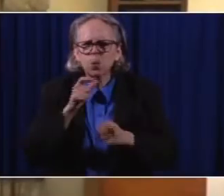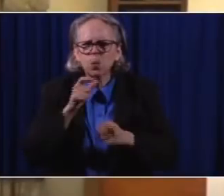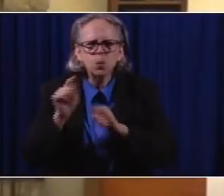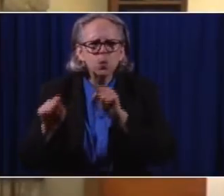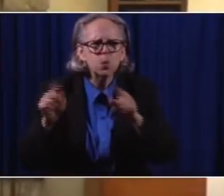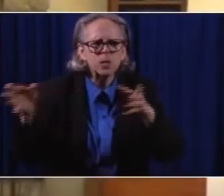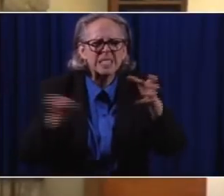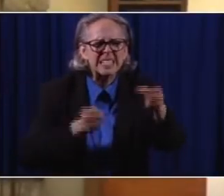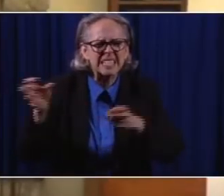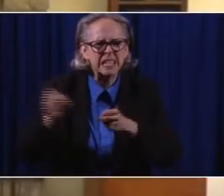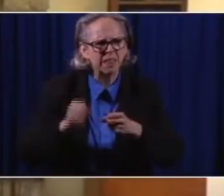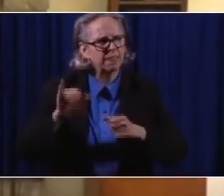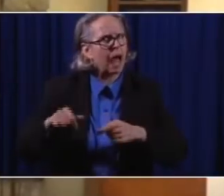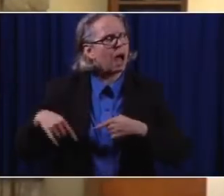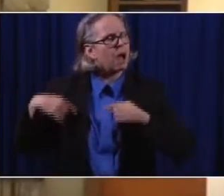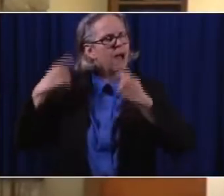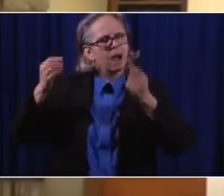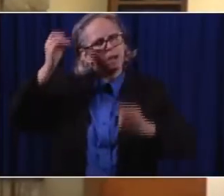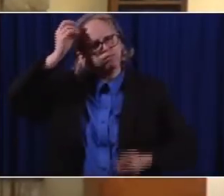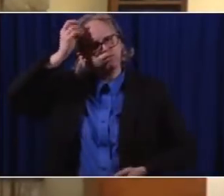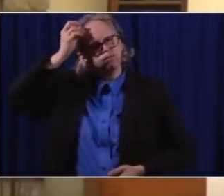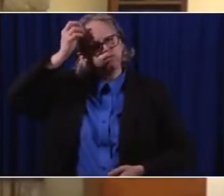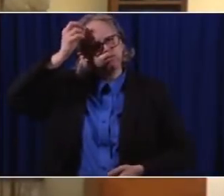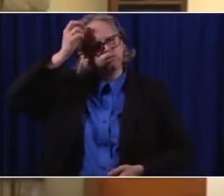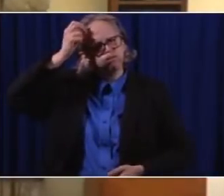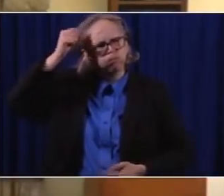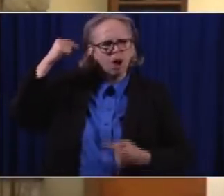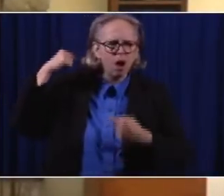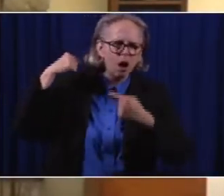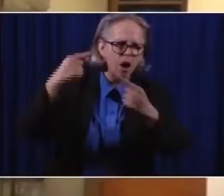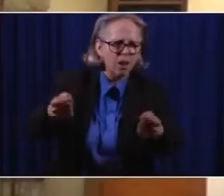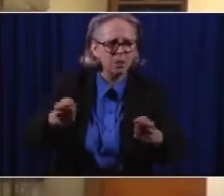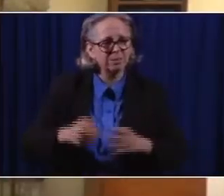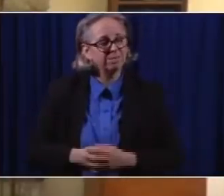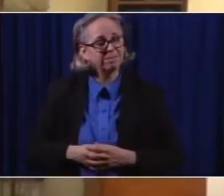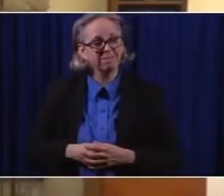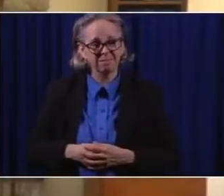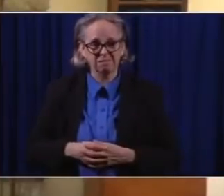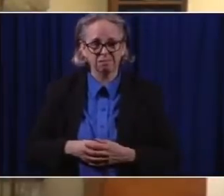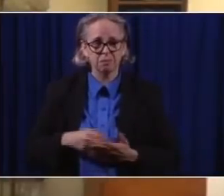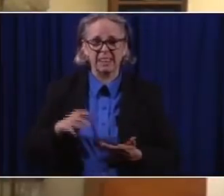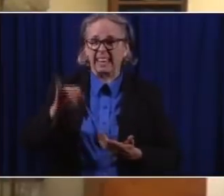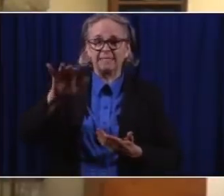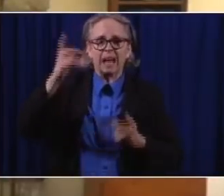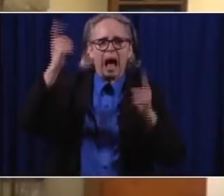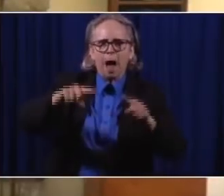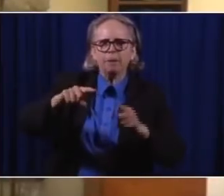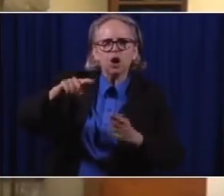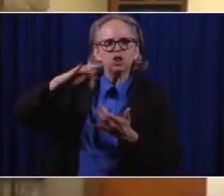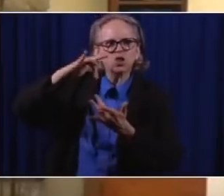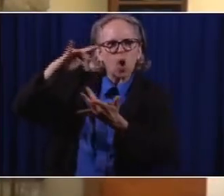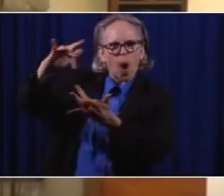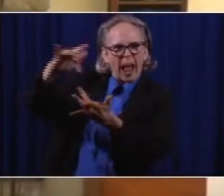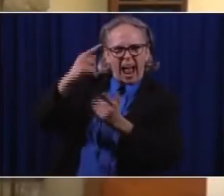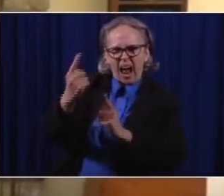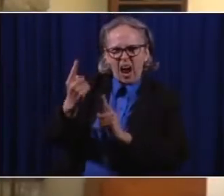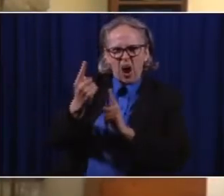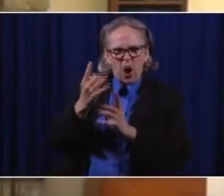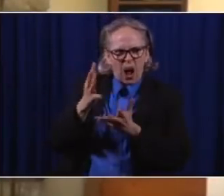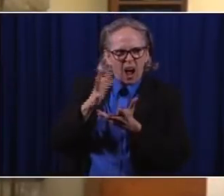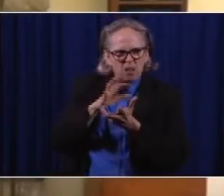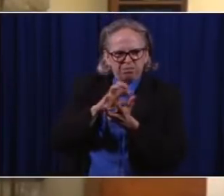know, when a tornado hits, we see it. We see the damage. We all know that we need to go deal with